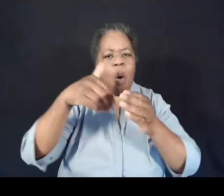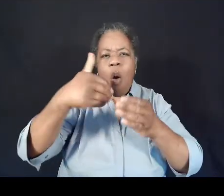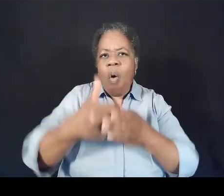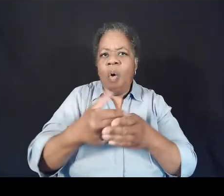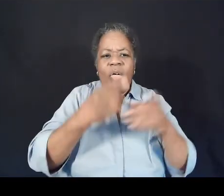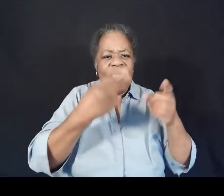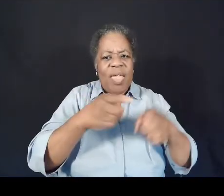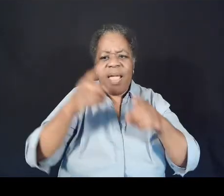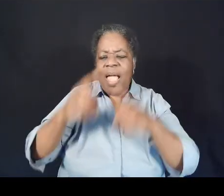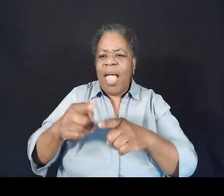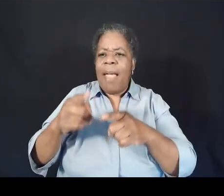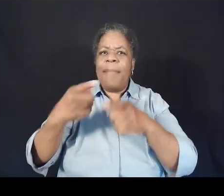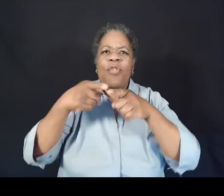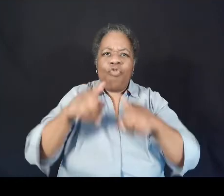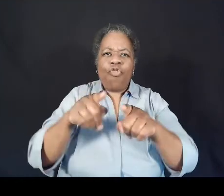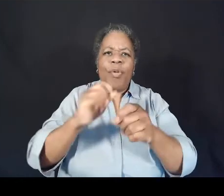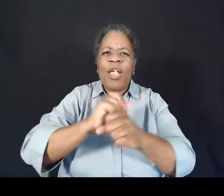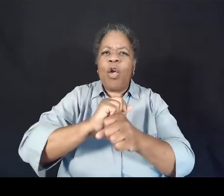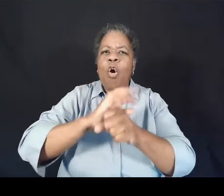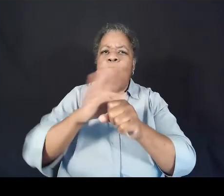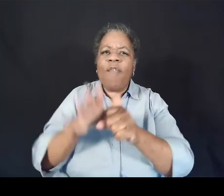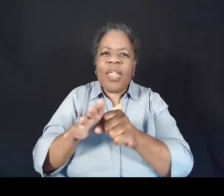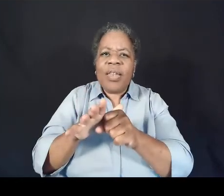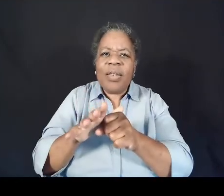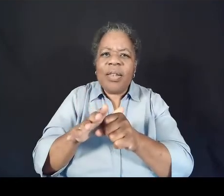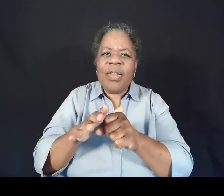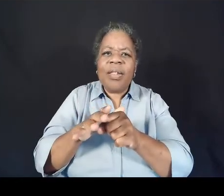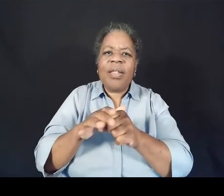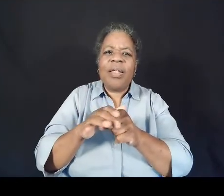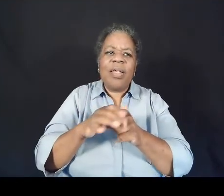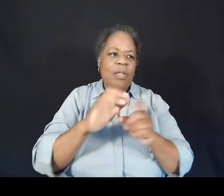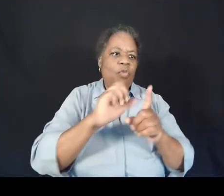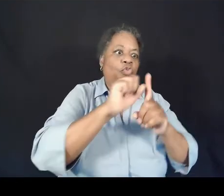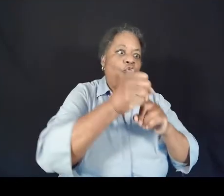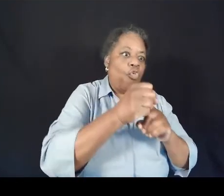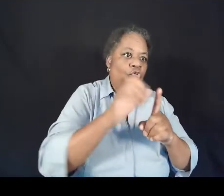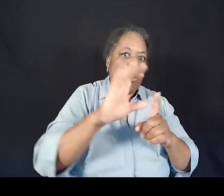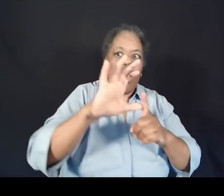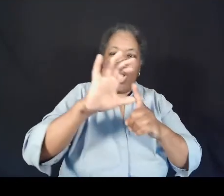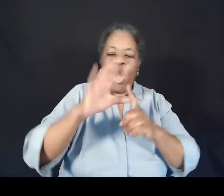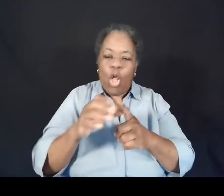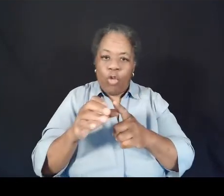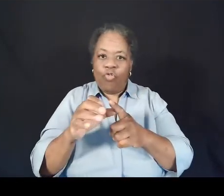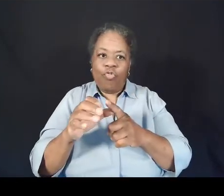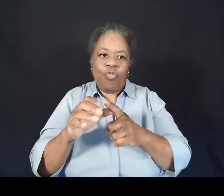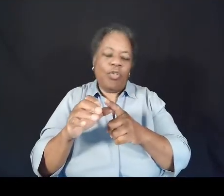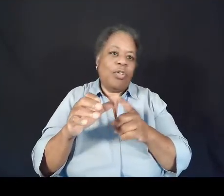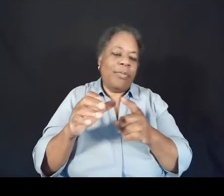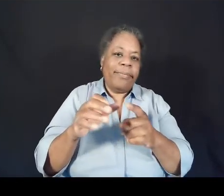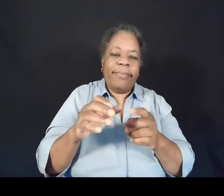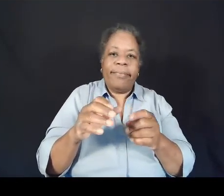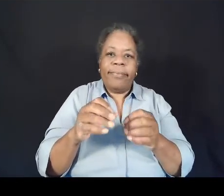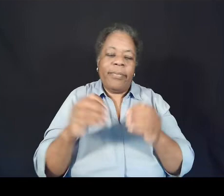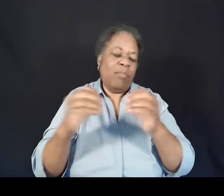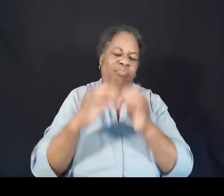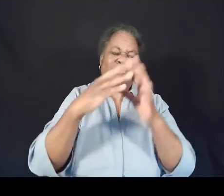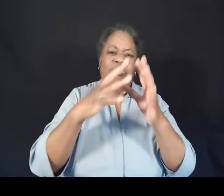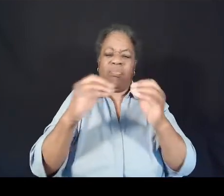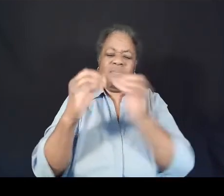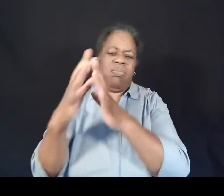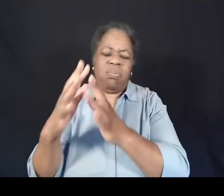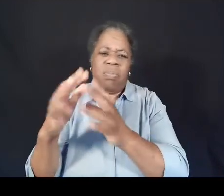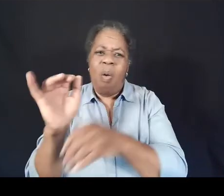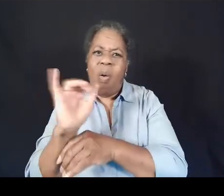COVID, including the social and cultural unrest that was happening at the time. And